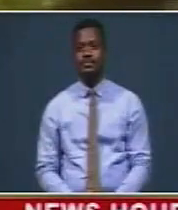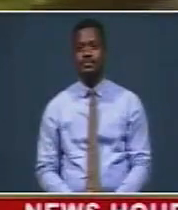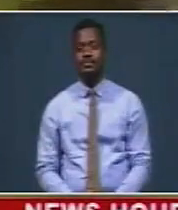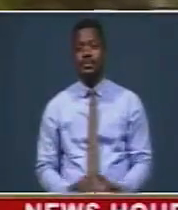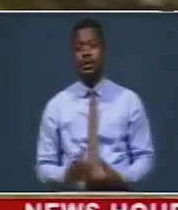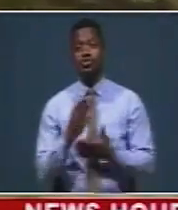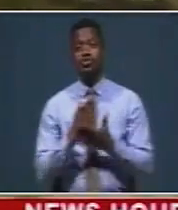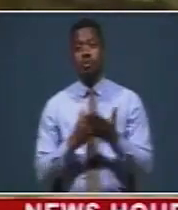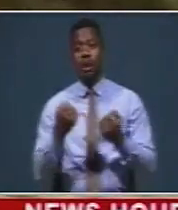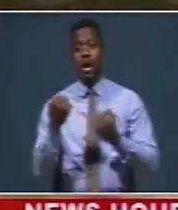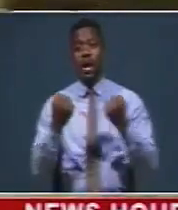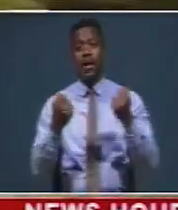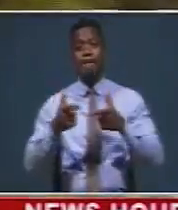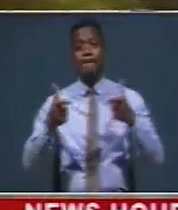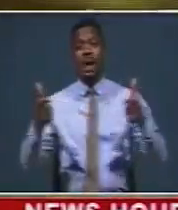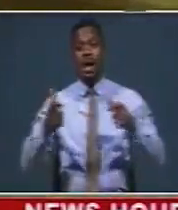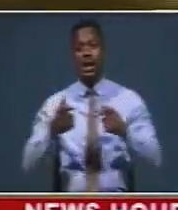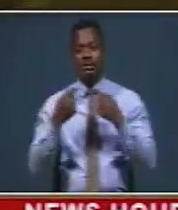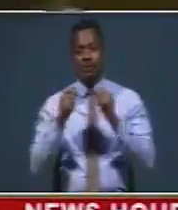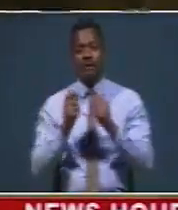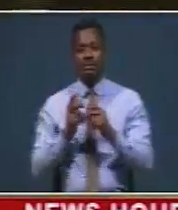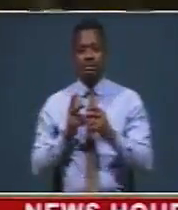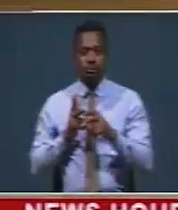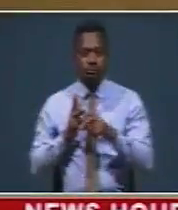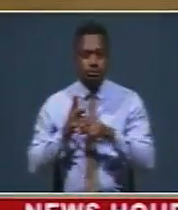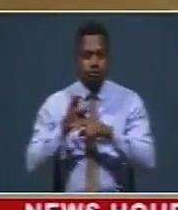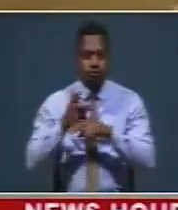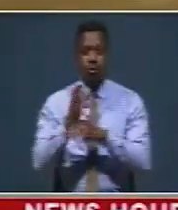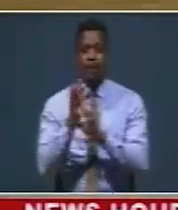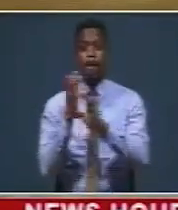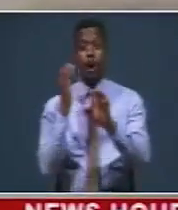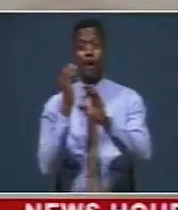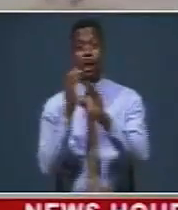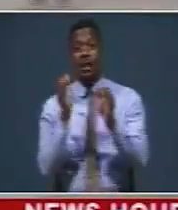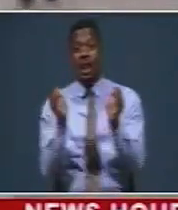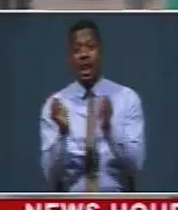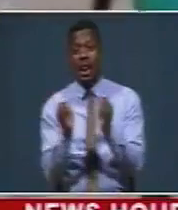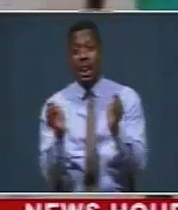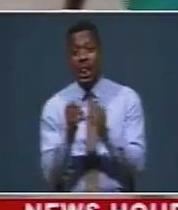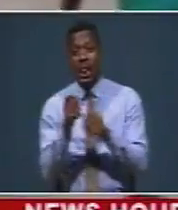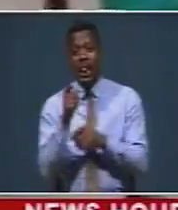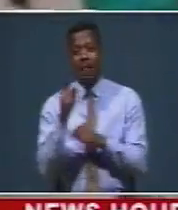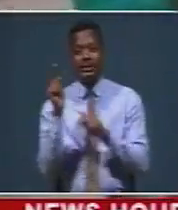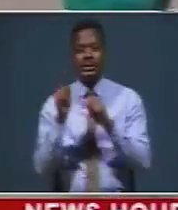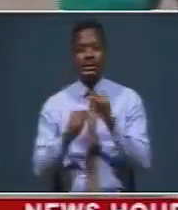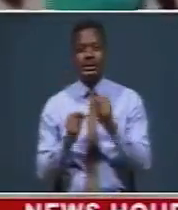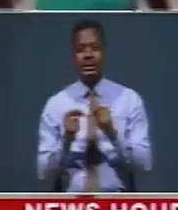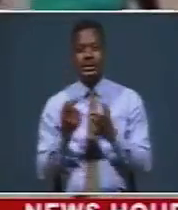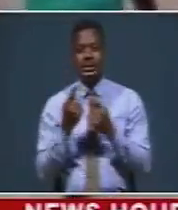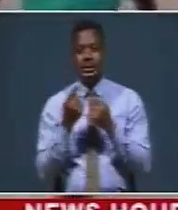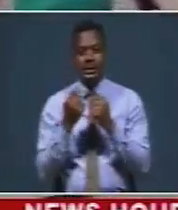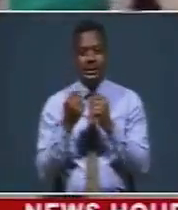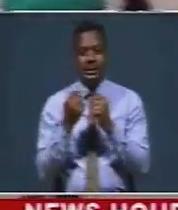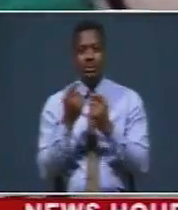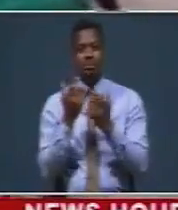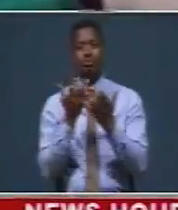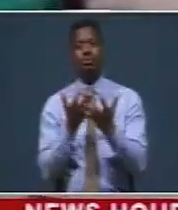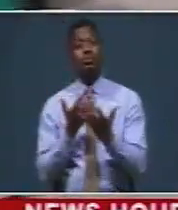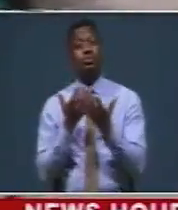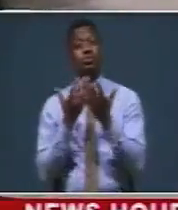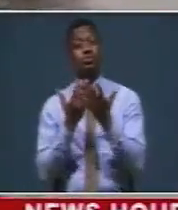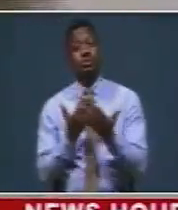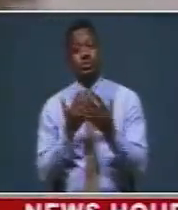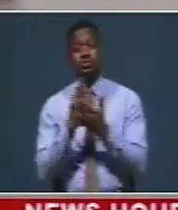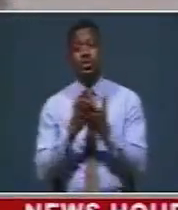Some tipper trucks managed to drive through, while buses and minibuses such as the 207 and VIP waited.